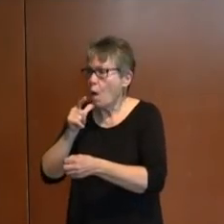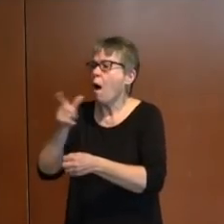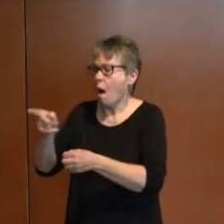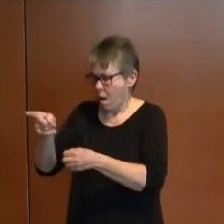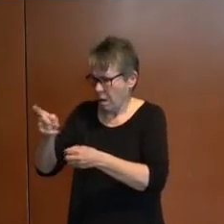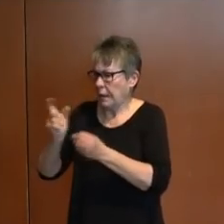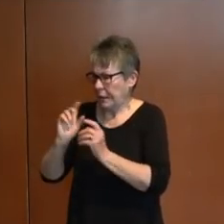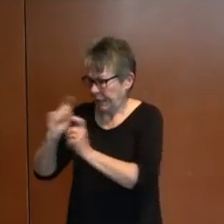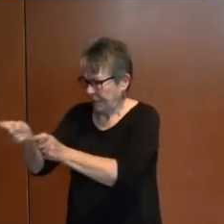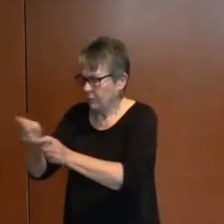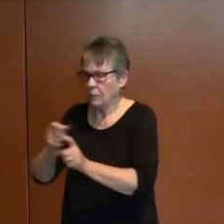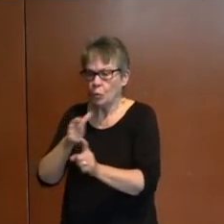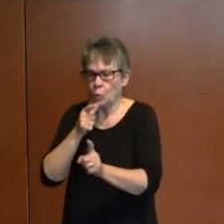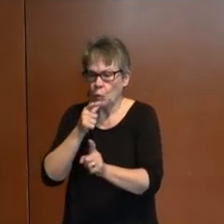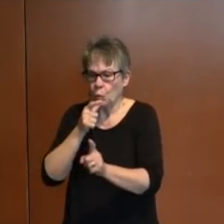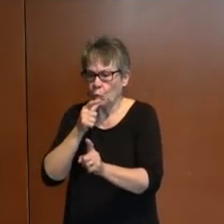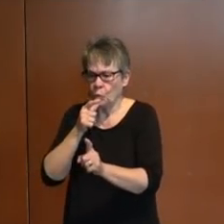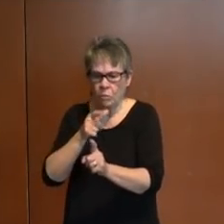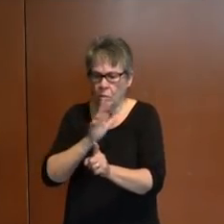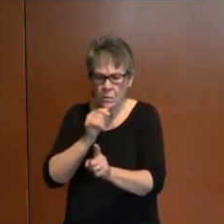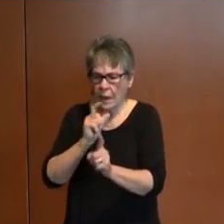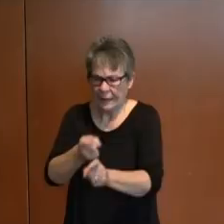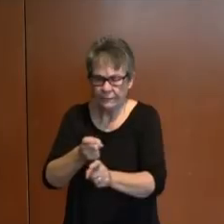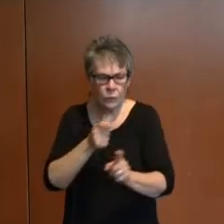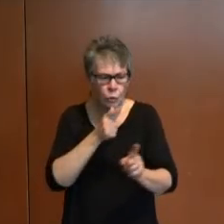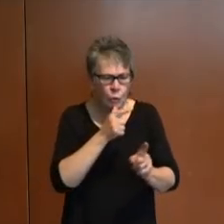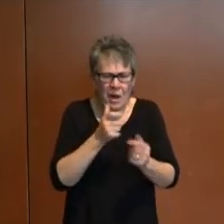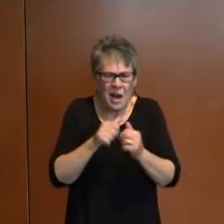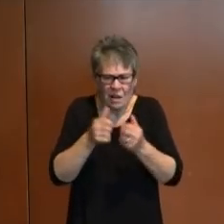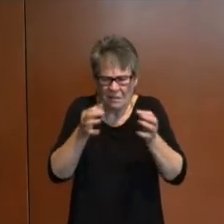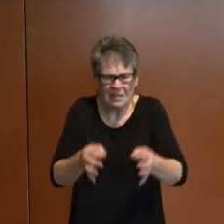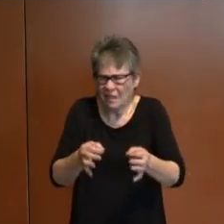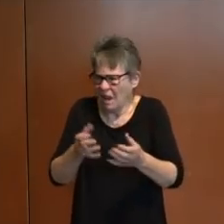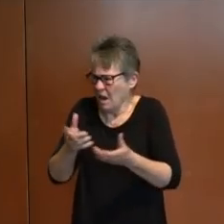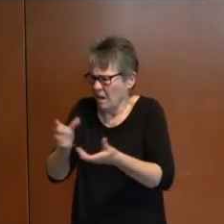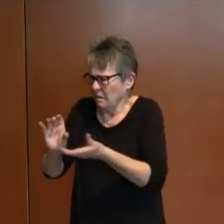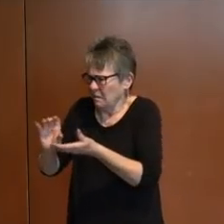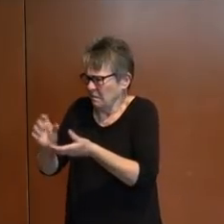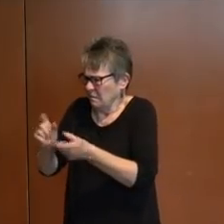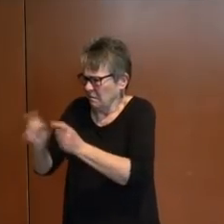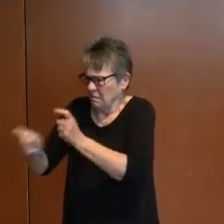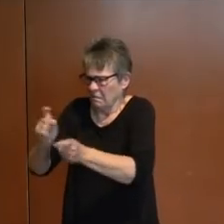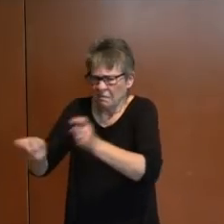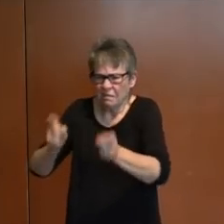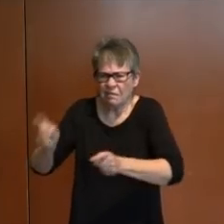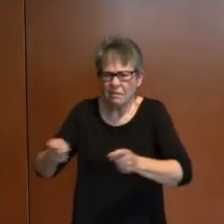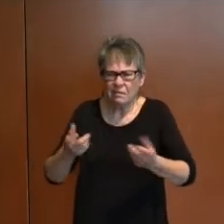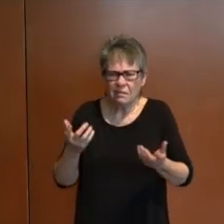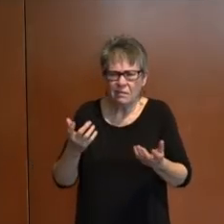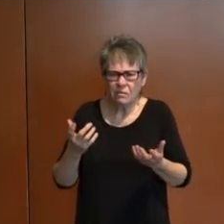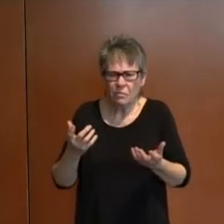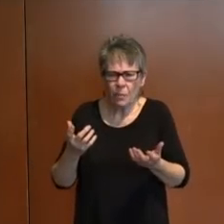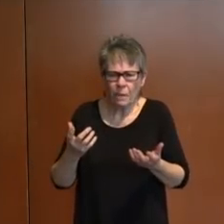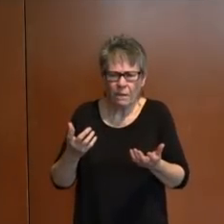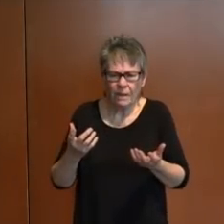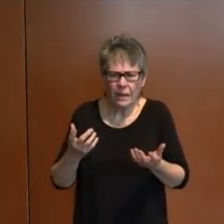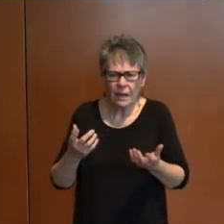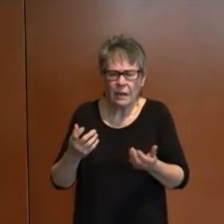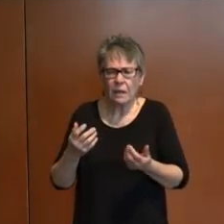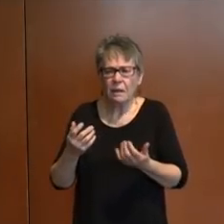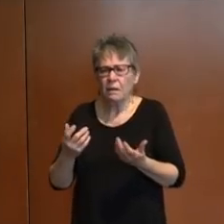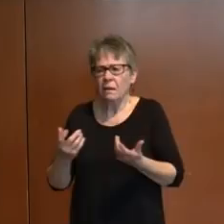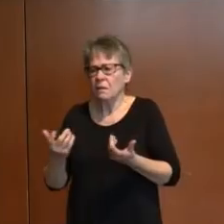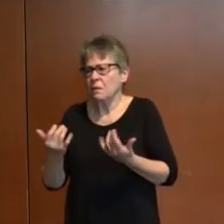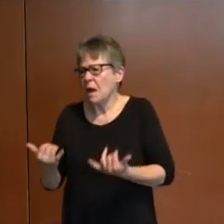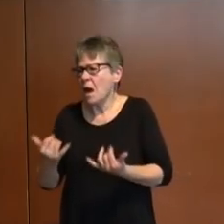then any update you can get on the status of the numbers of ventilators and coming in from the stockpile? So just on the last point,